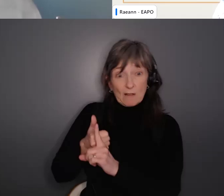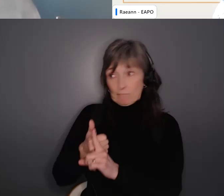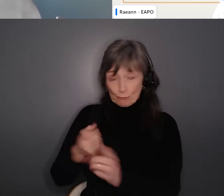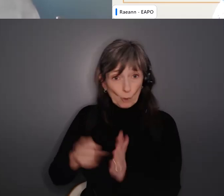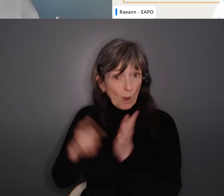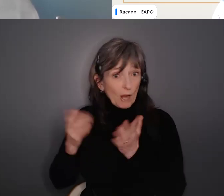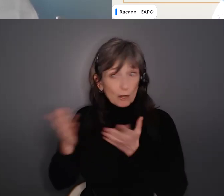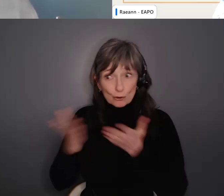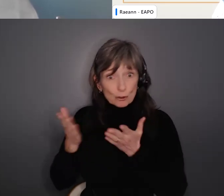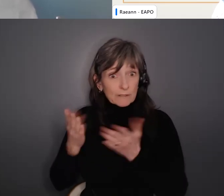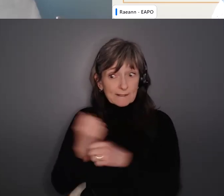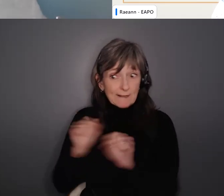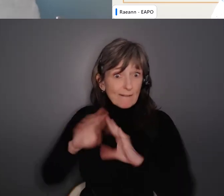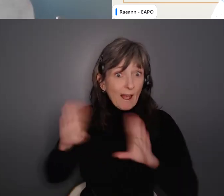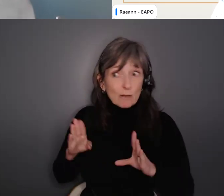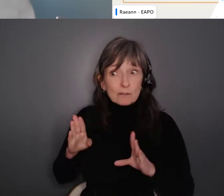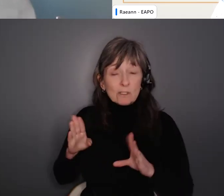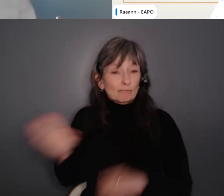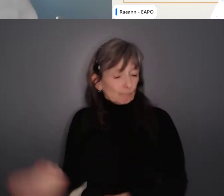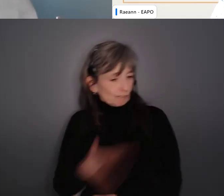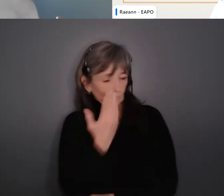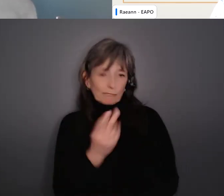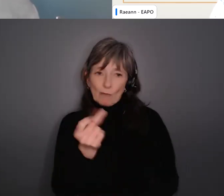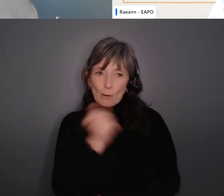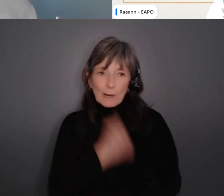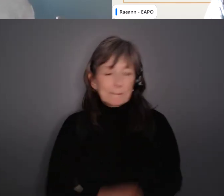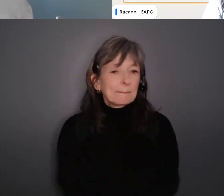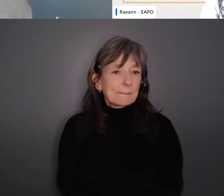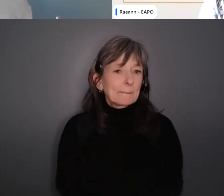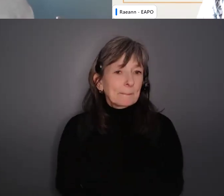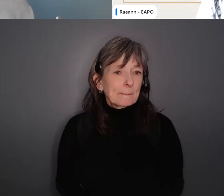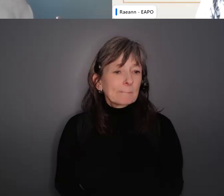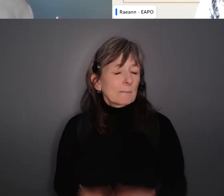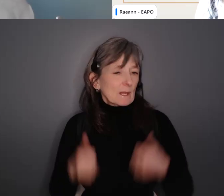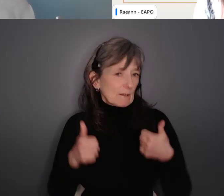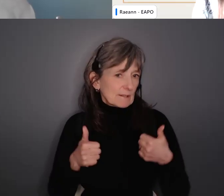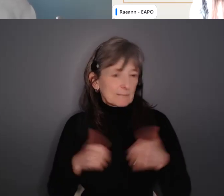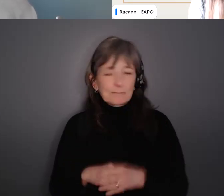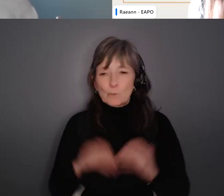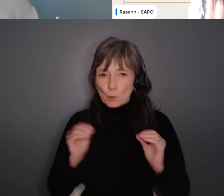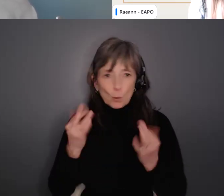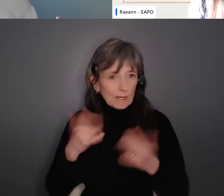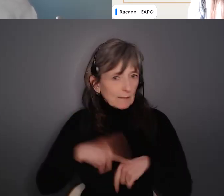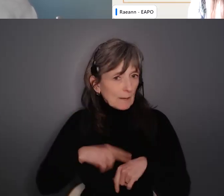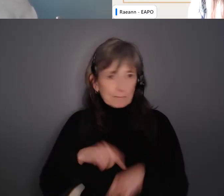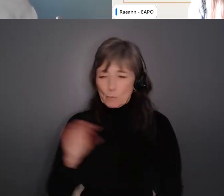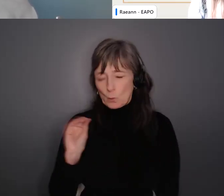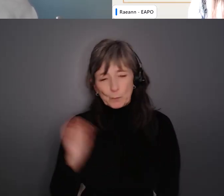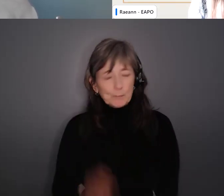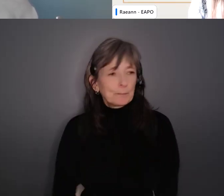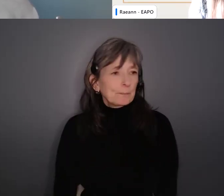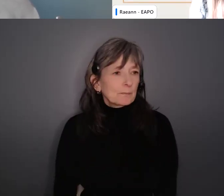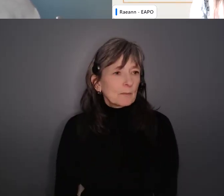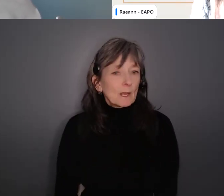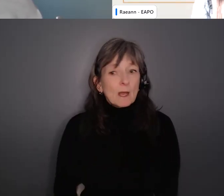shelter services are able to utilize them right away. Great. So there's no time period. The other question was